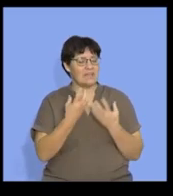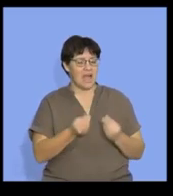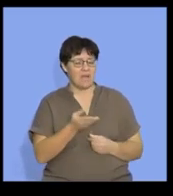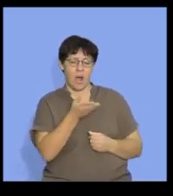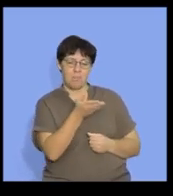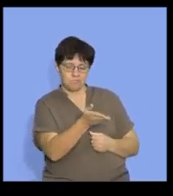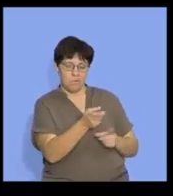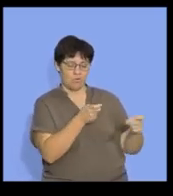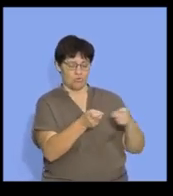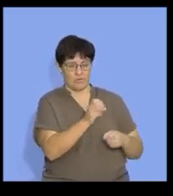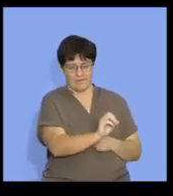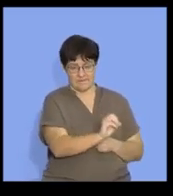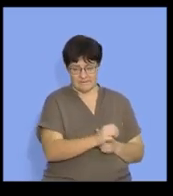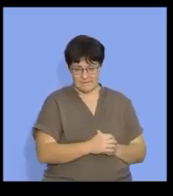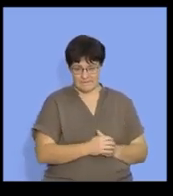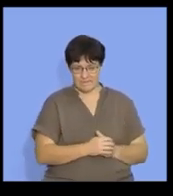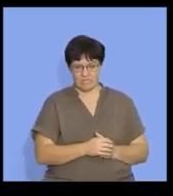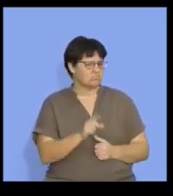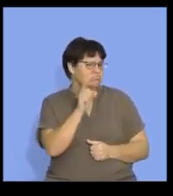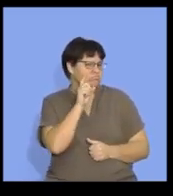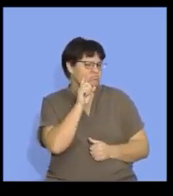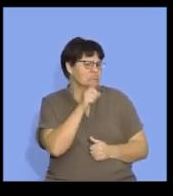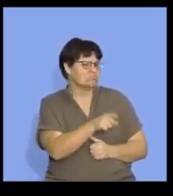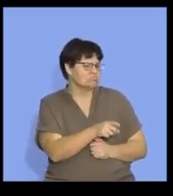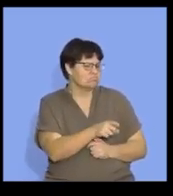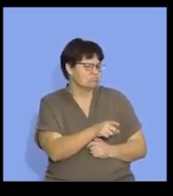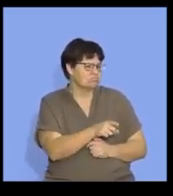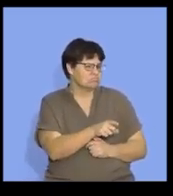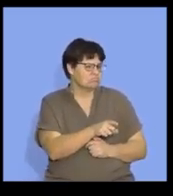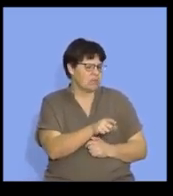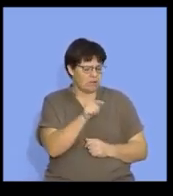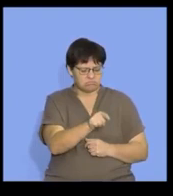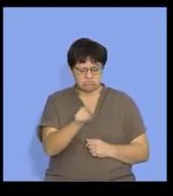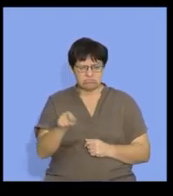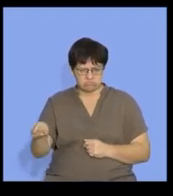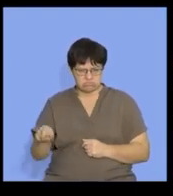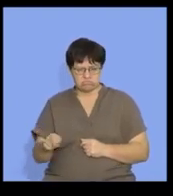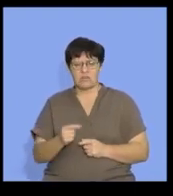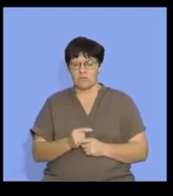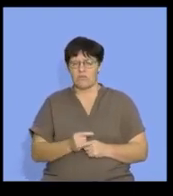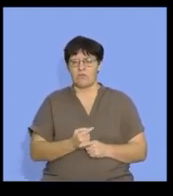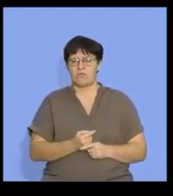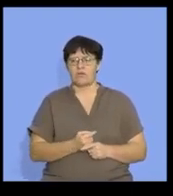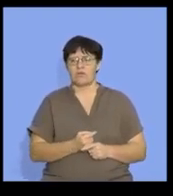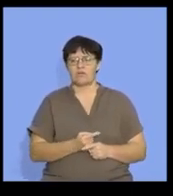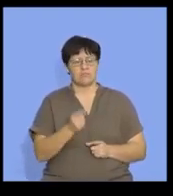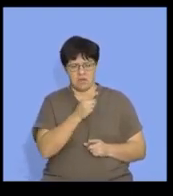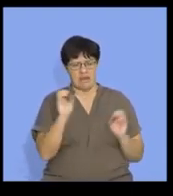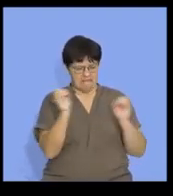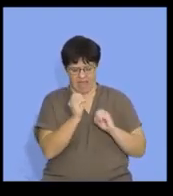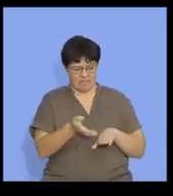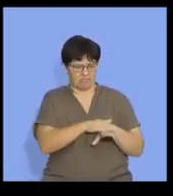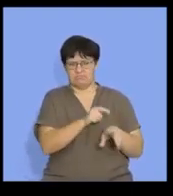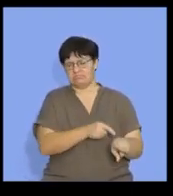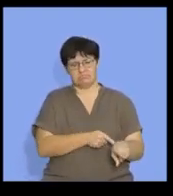have a control. So we wanted to see what would make it, so we took out, all right, no substances. So